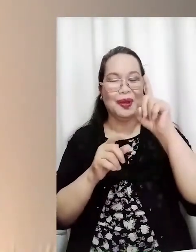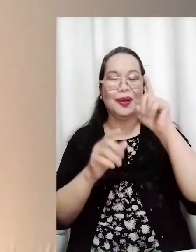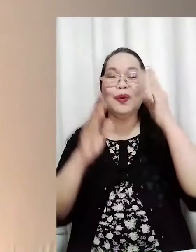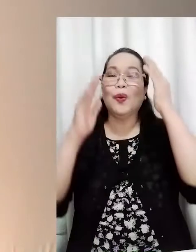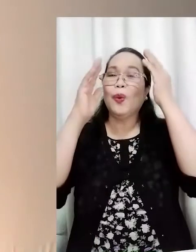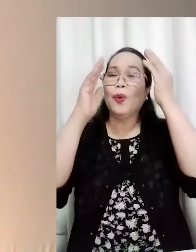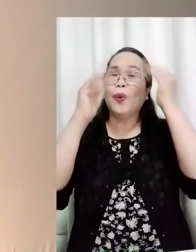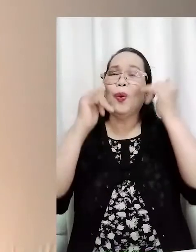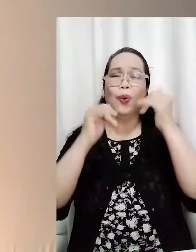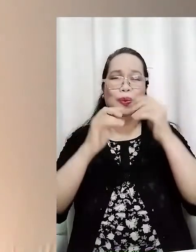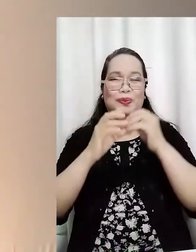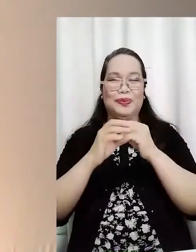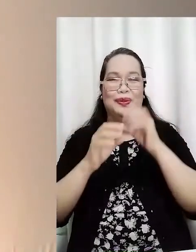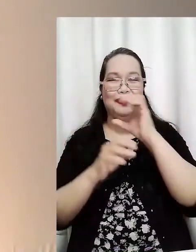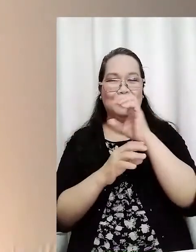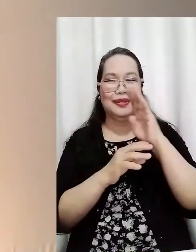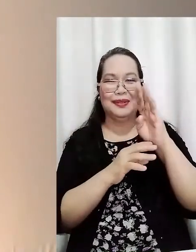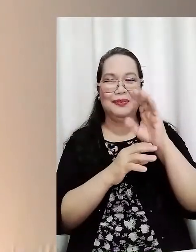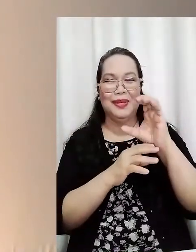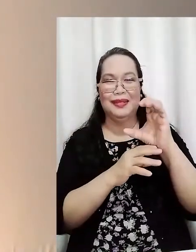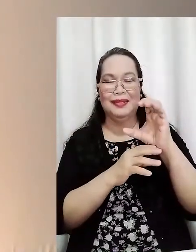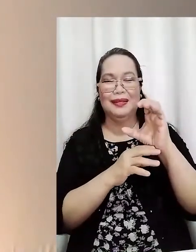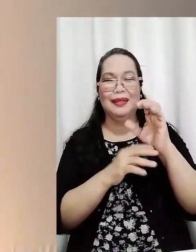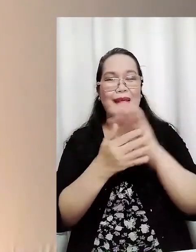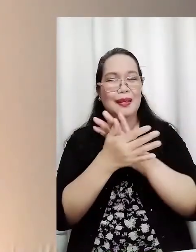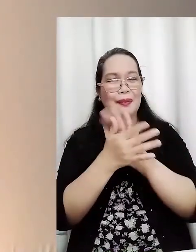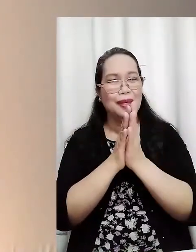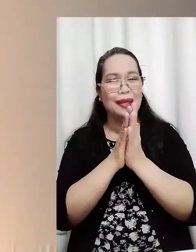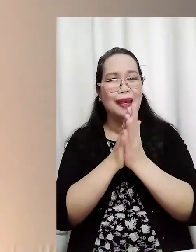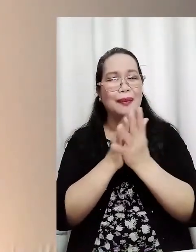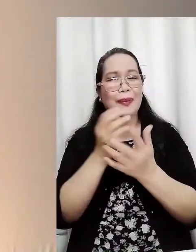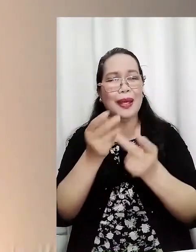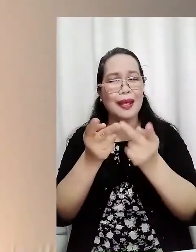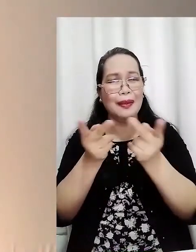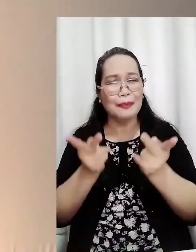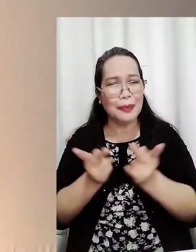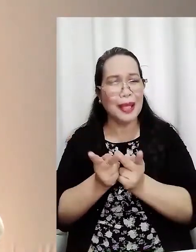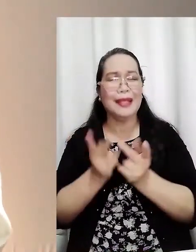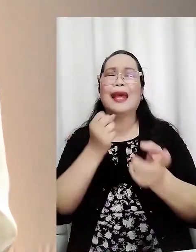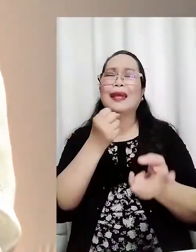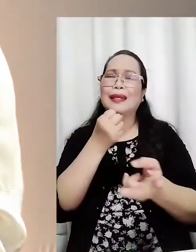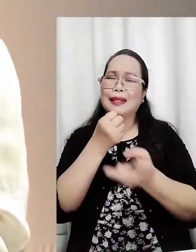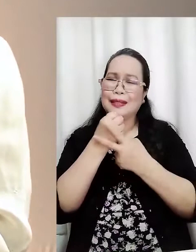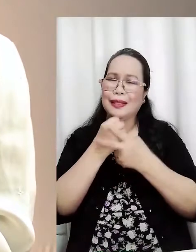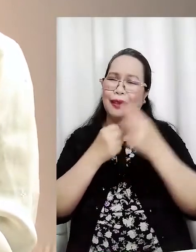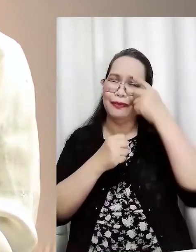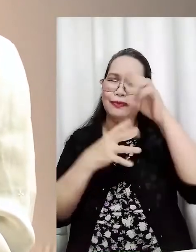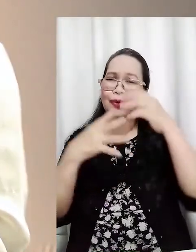safe place for healing and restoration. Ano ang ibig sabihin nito?